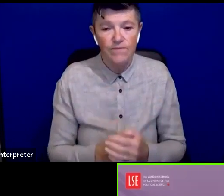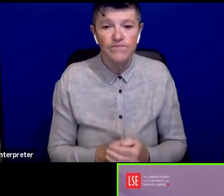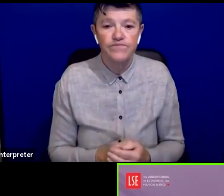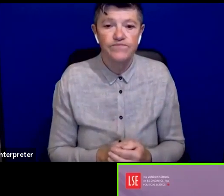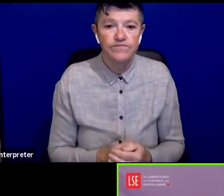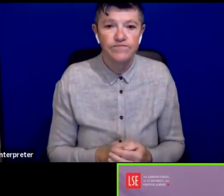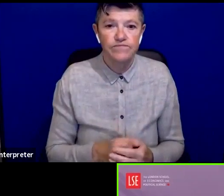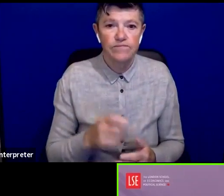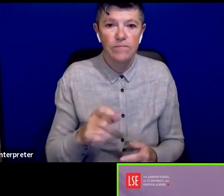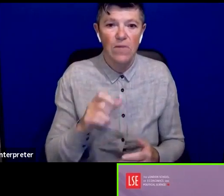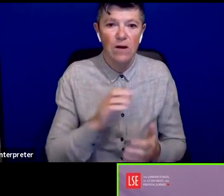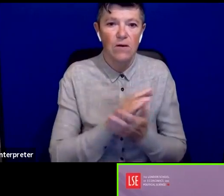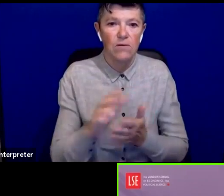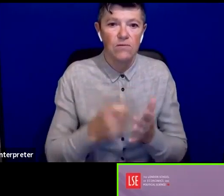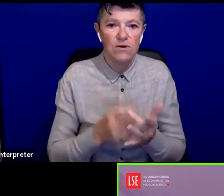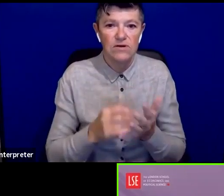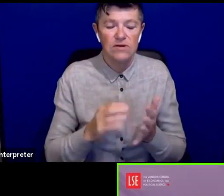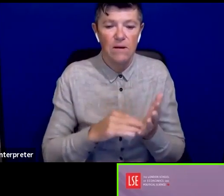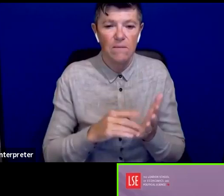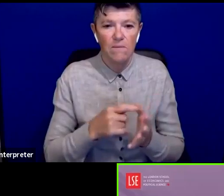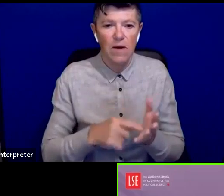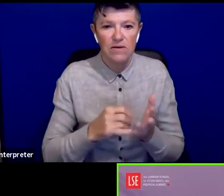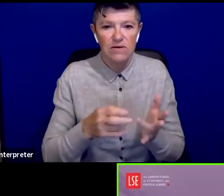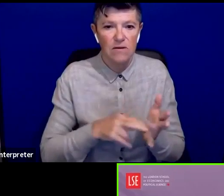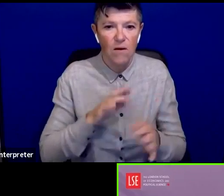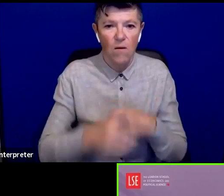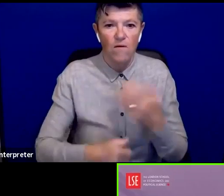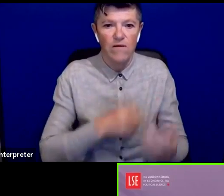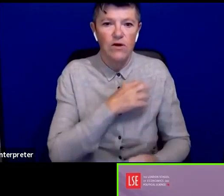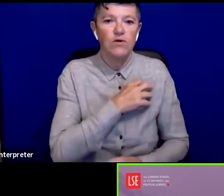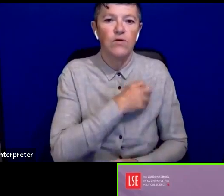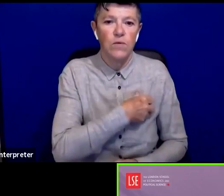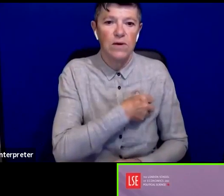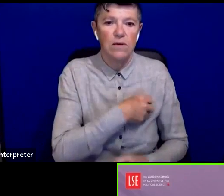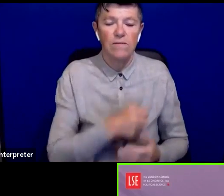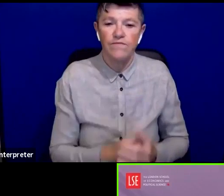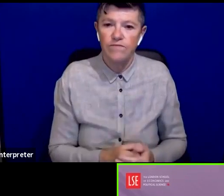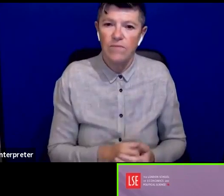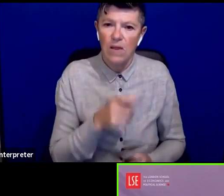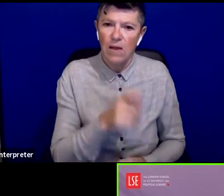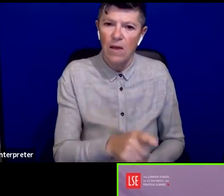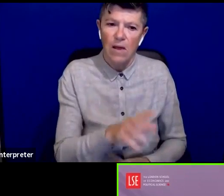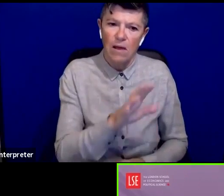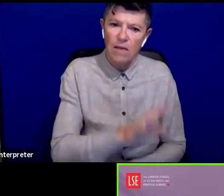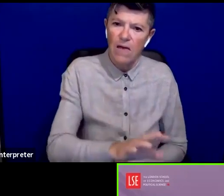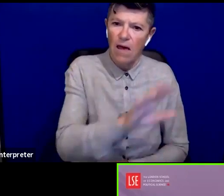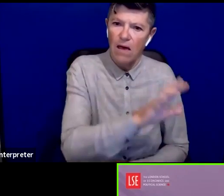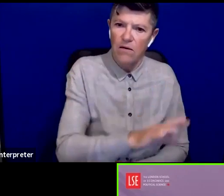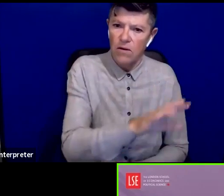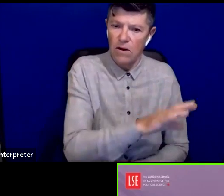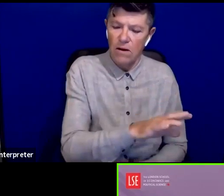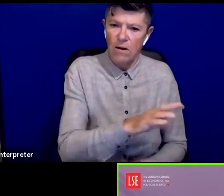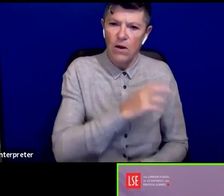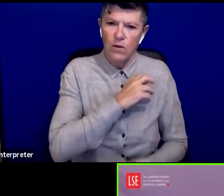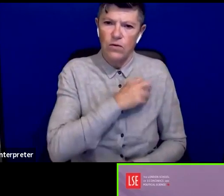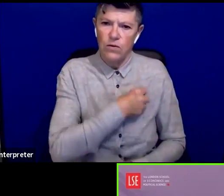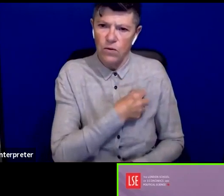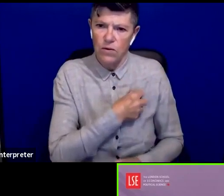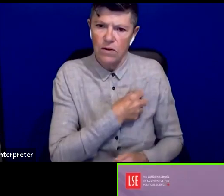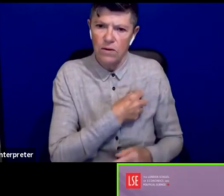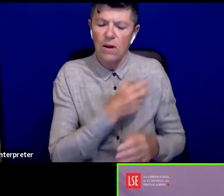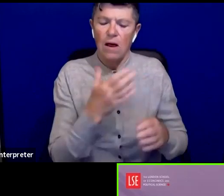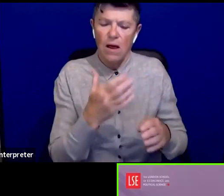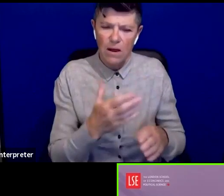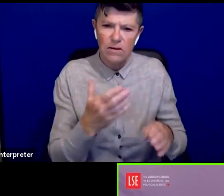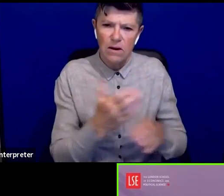Chris Matheson is about unions. How strong or weak are trade unions and labor union laws in